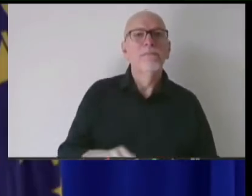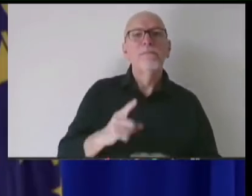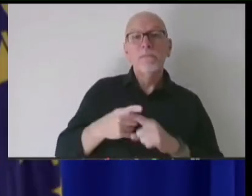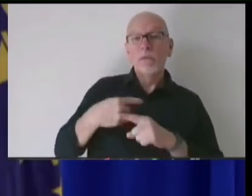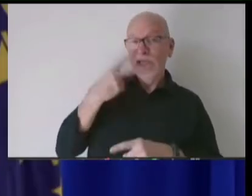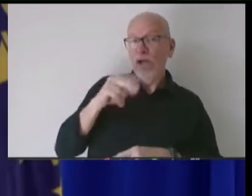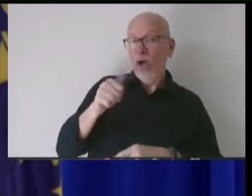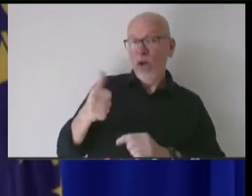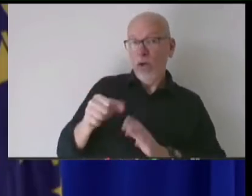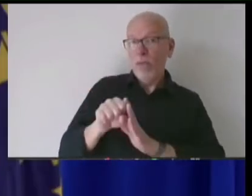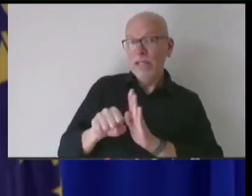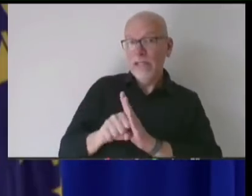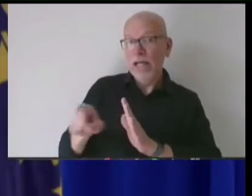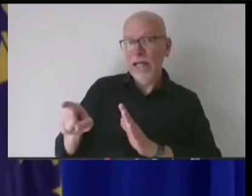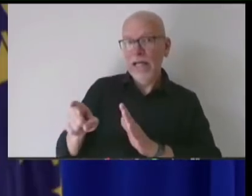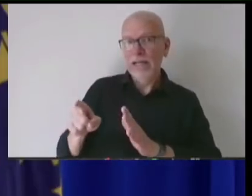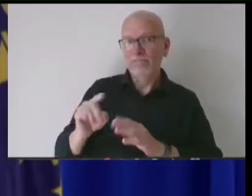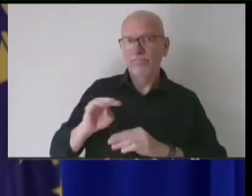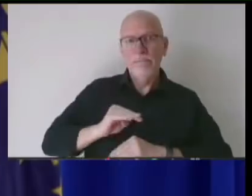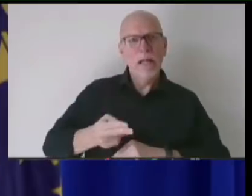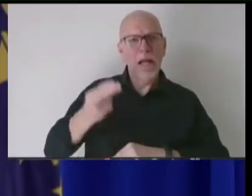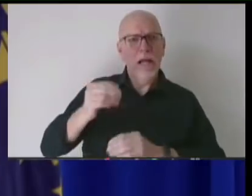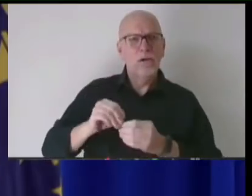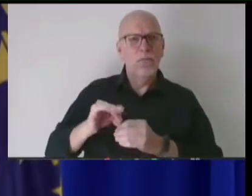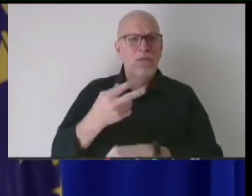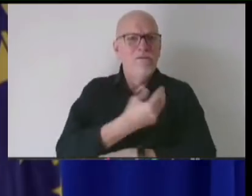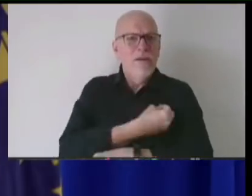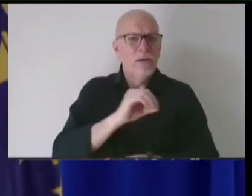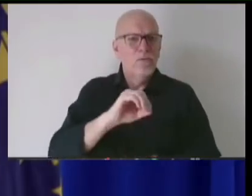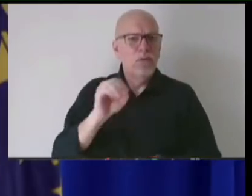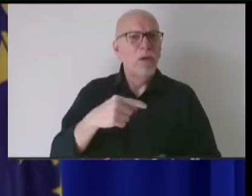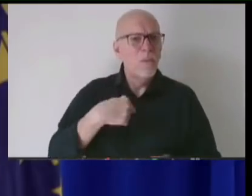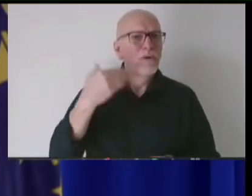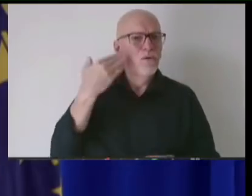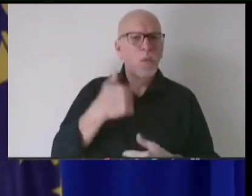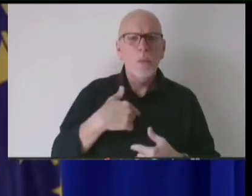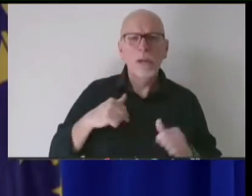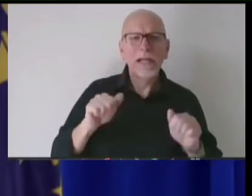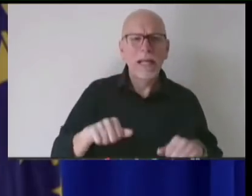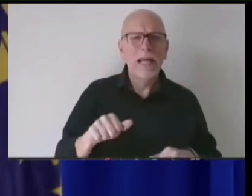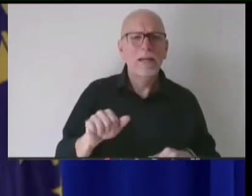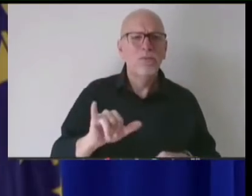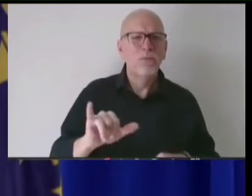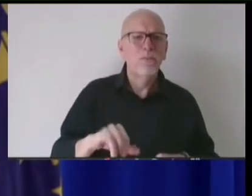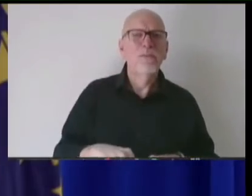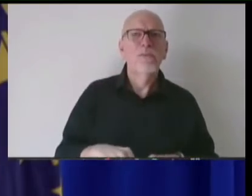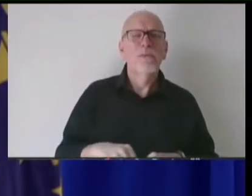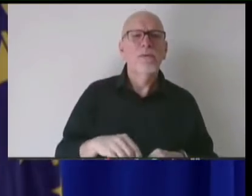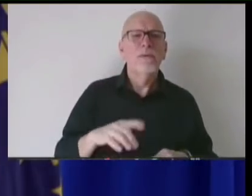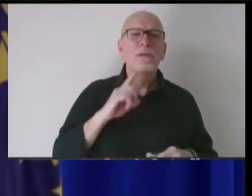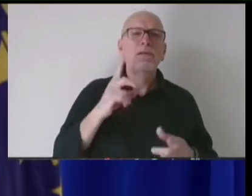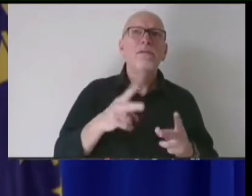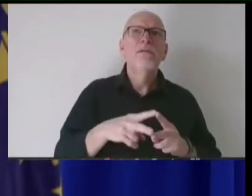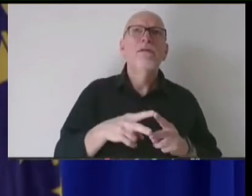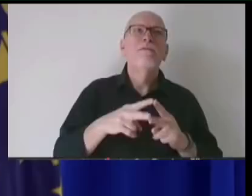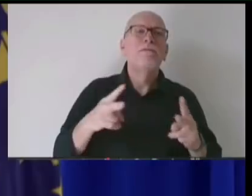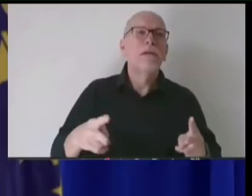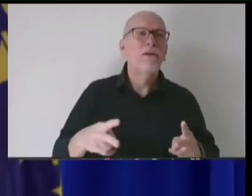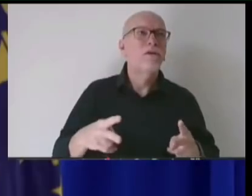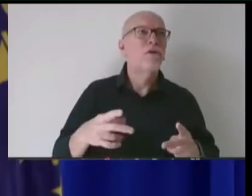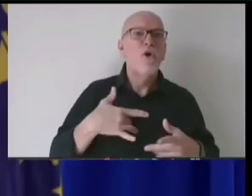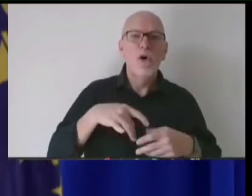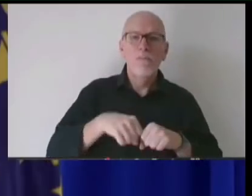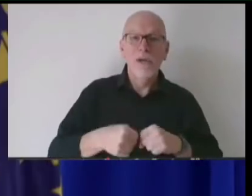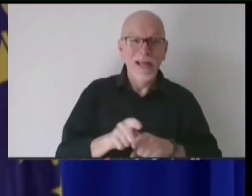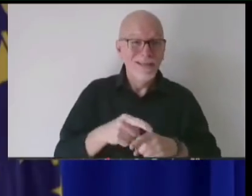meet that number. I mean, those high numbers of vaccine rates. So we know that we can do it. It is incredibly heartbreaking as a